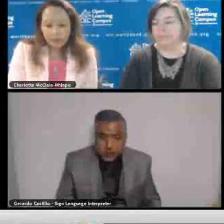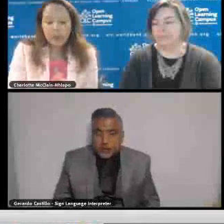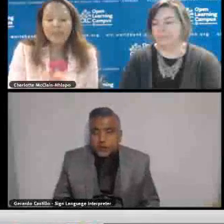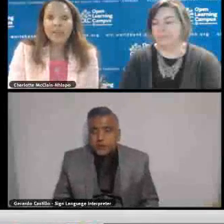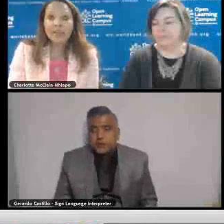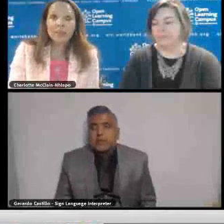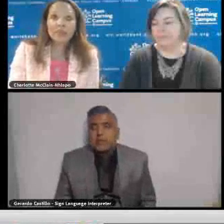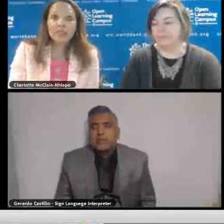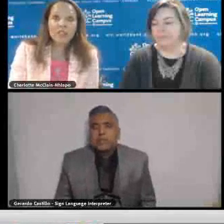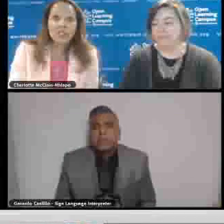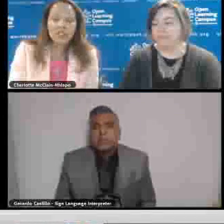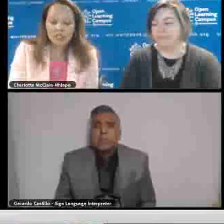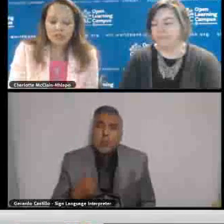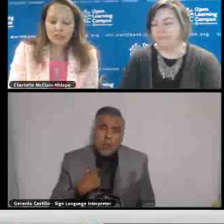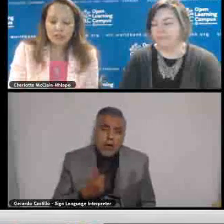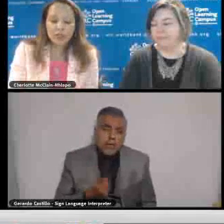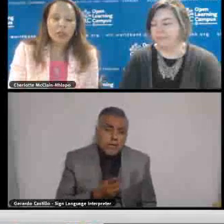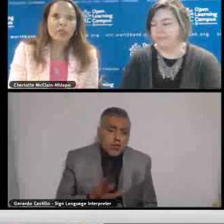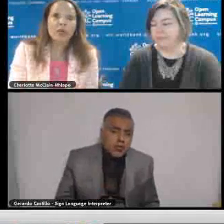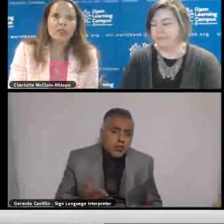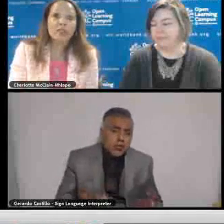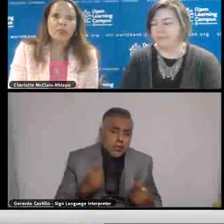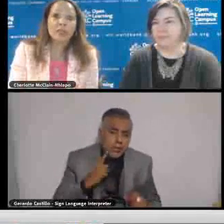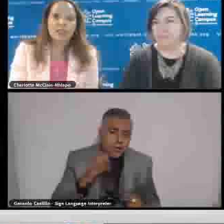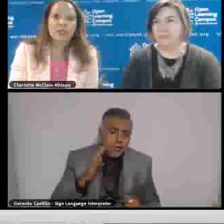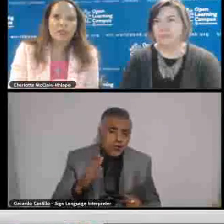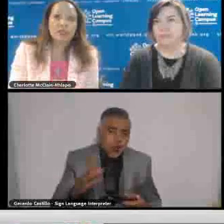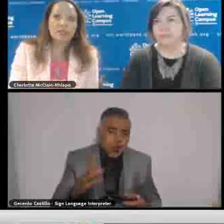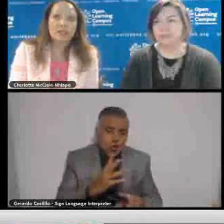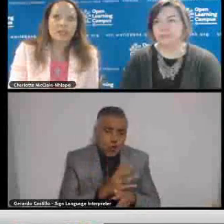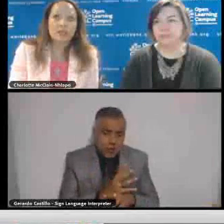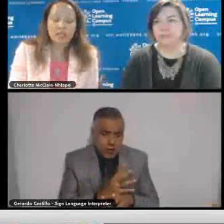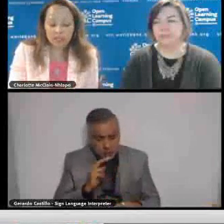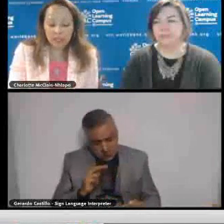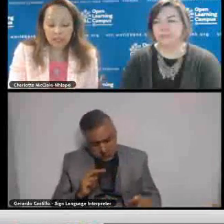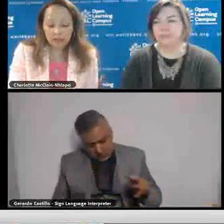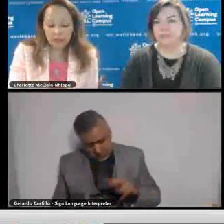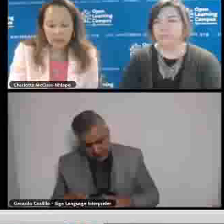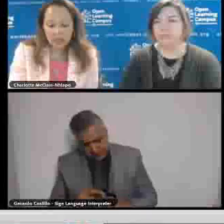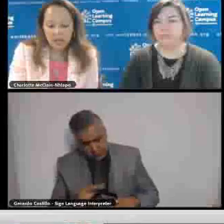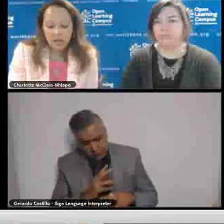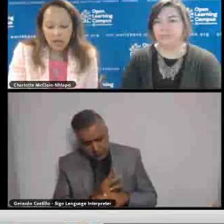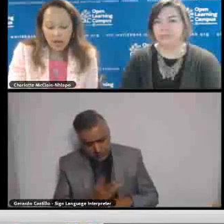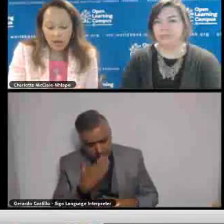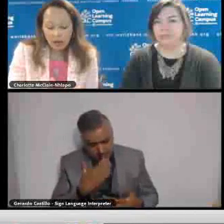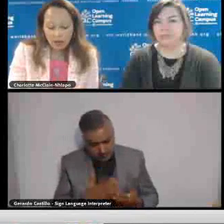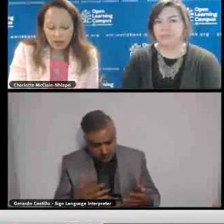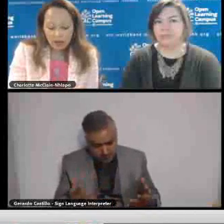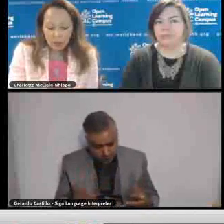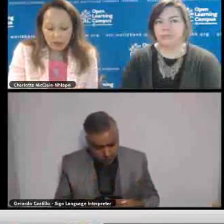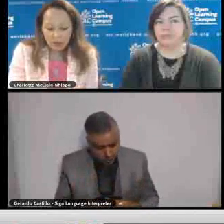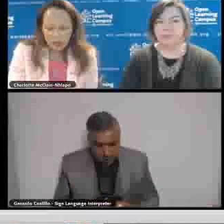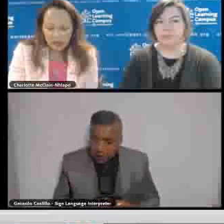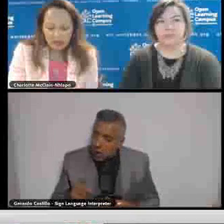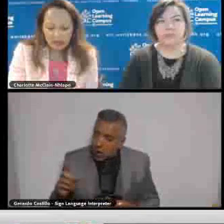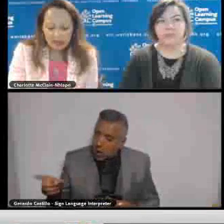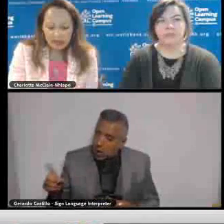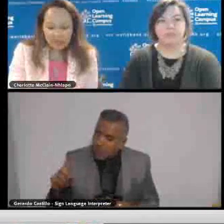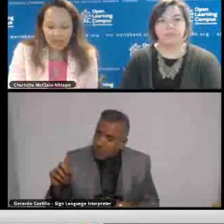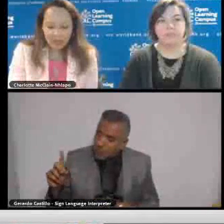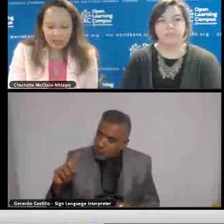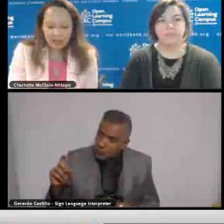a couple of suggestions for future webinars, and we'll take those into consideration. Thank you very much. Margaret, there was a question that says,